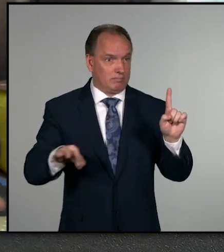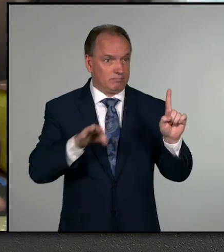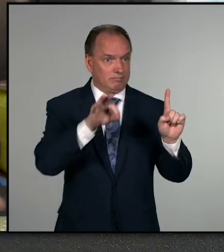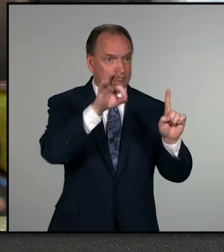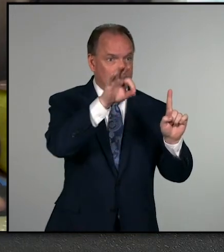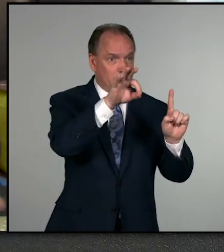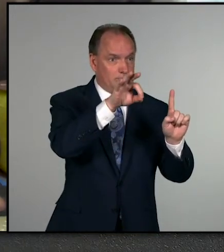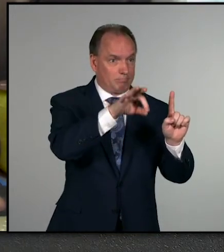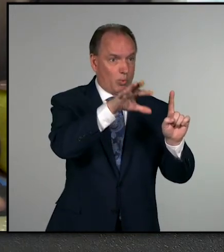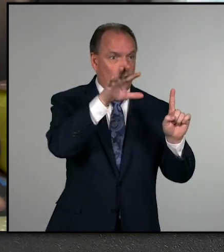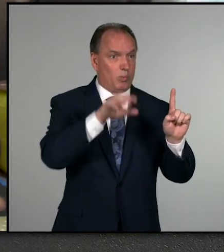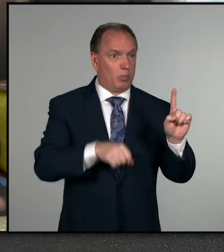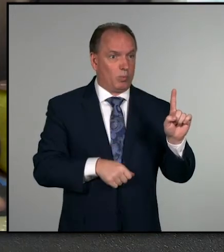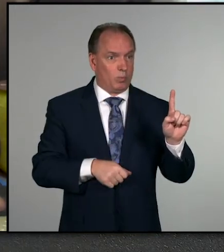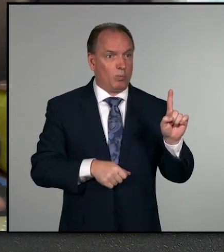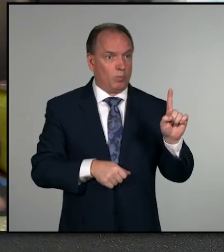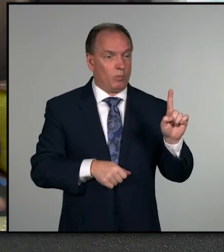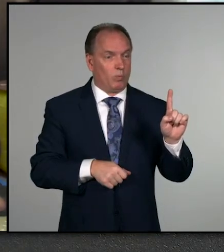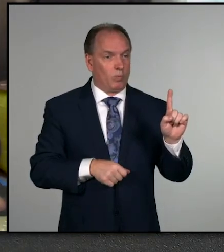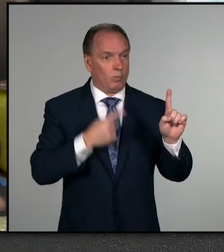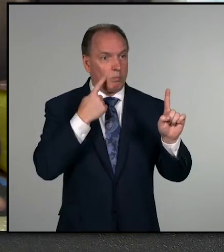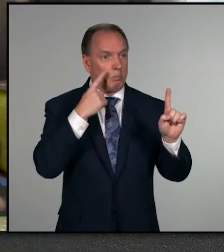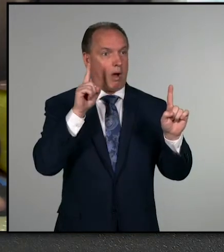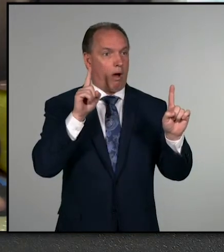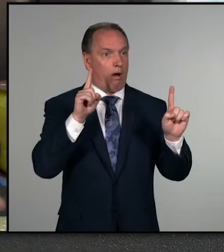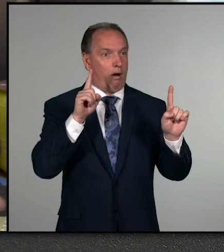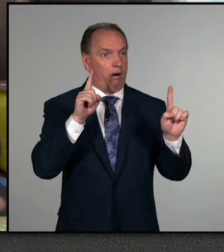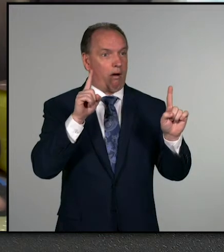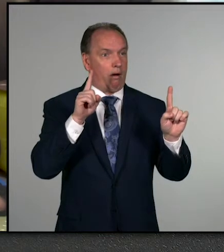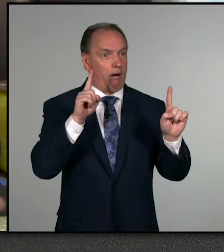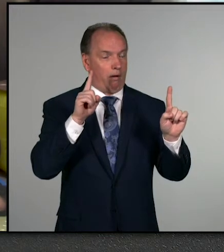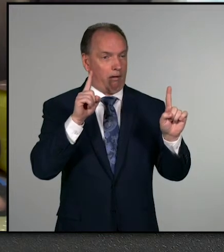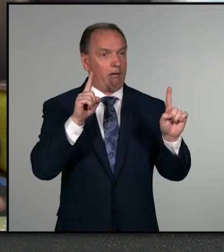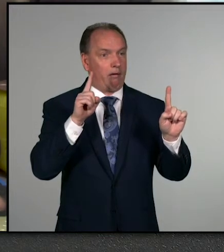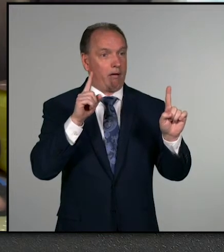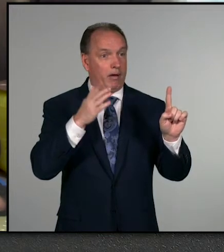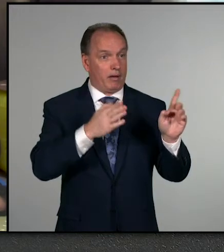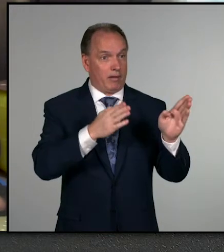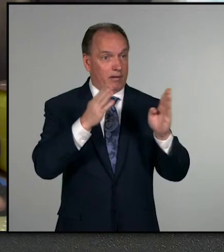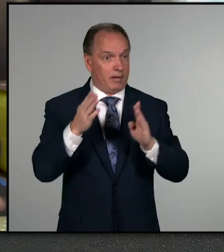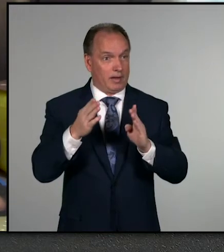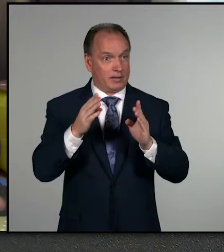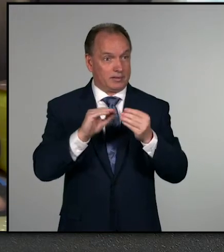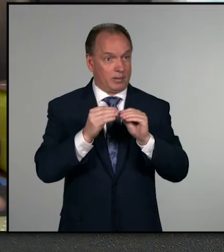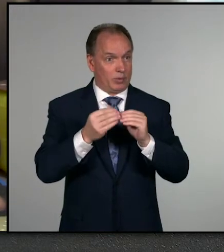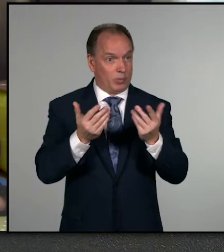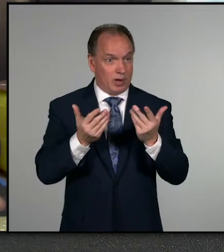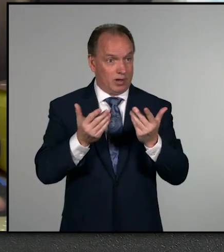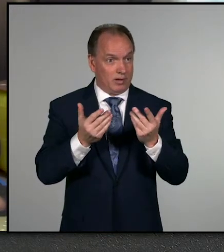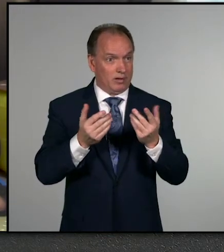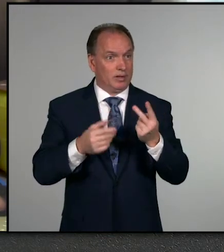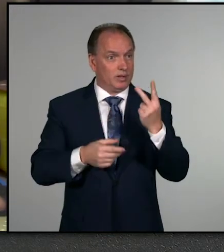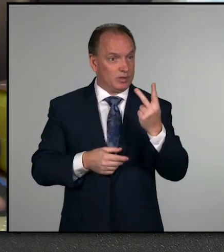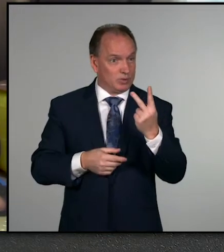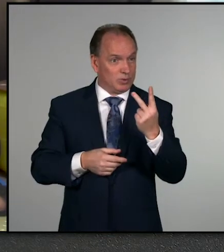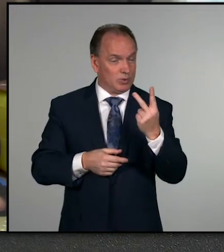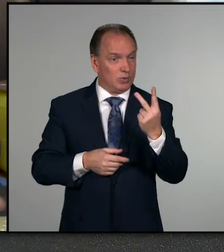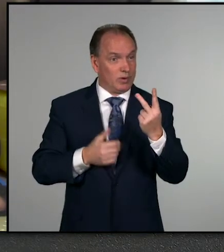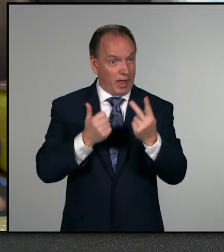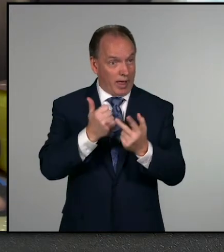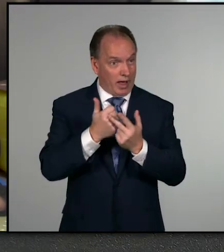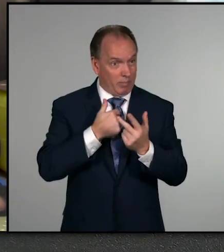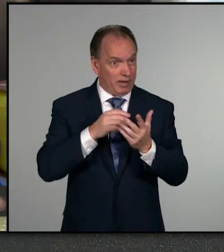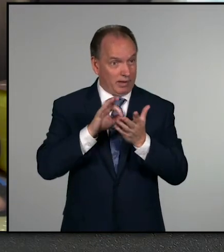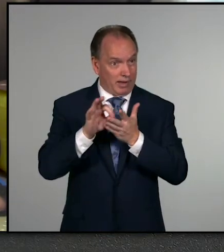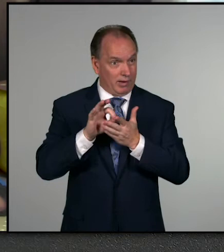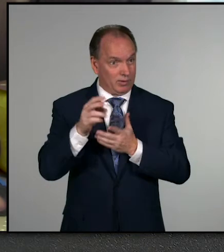1. So I would take 1 bean and put it in the first part of my carton. What's this number? 2. Will